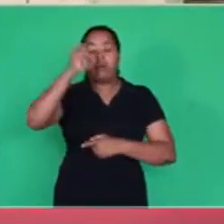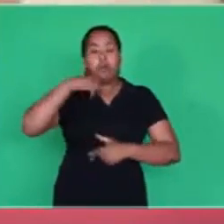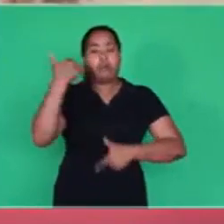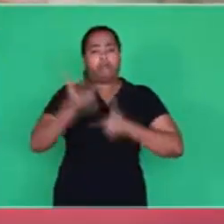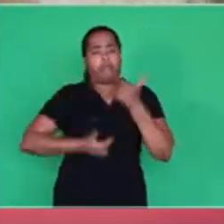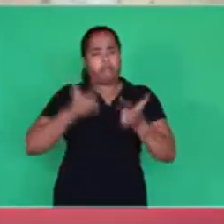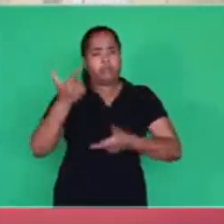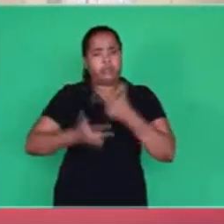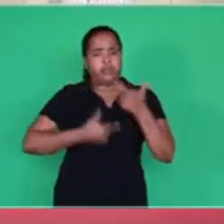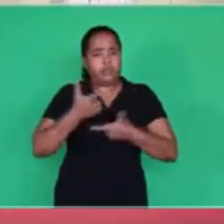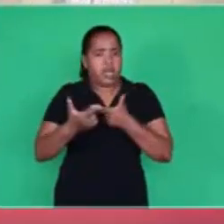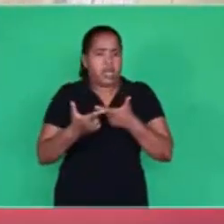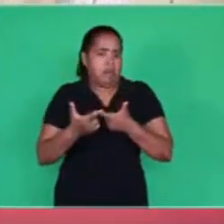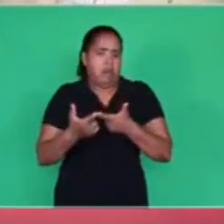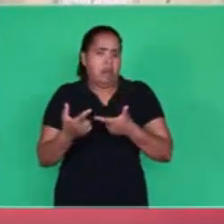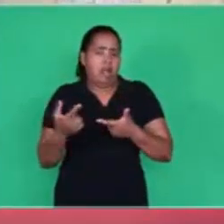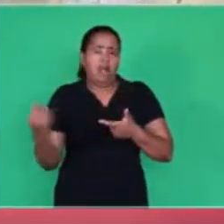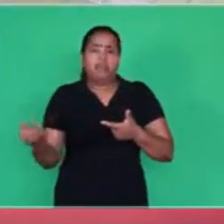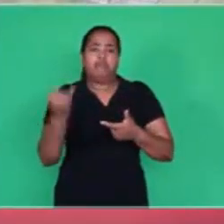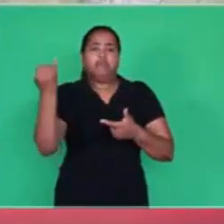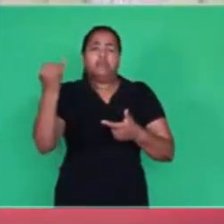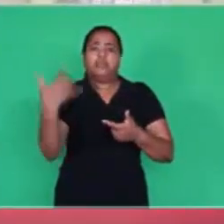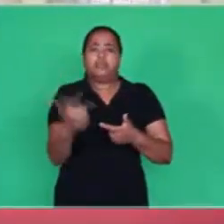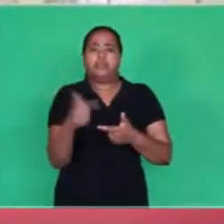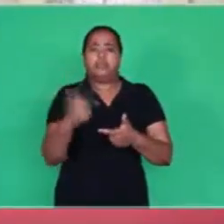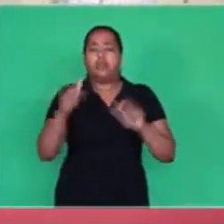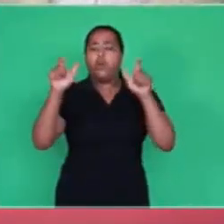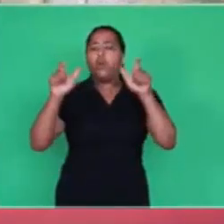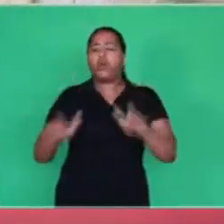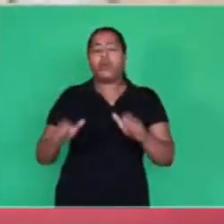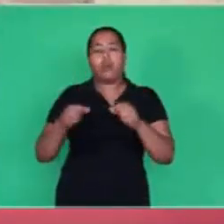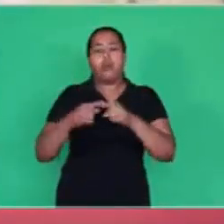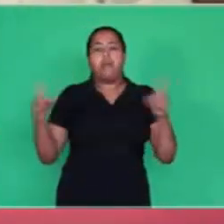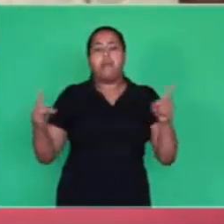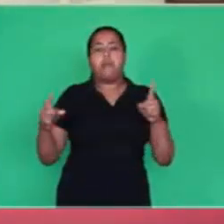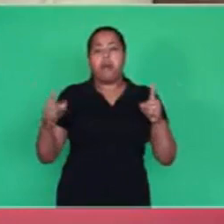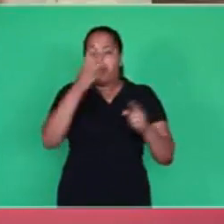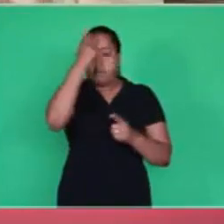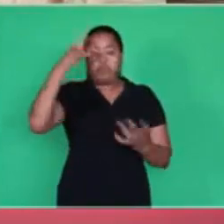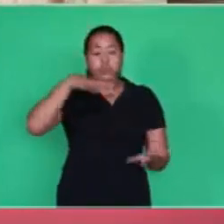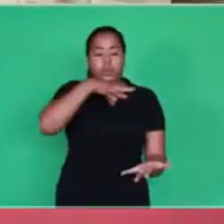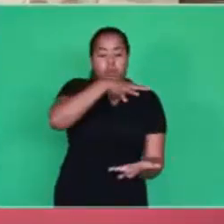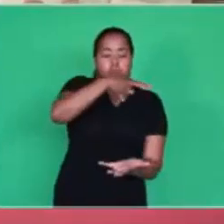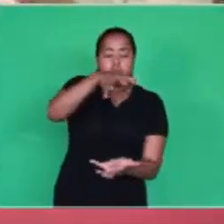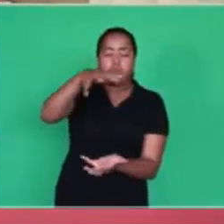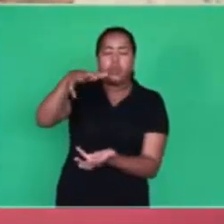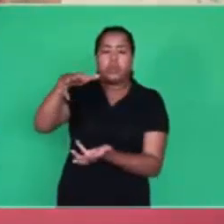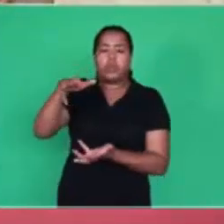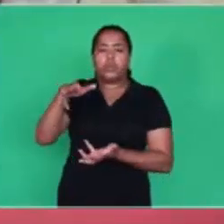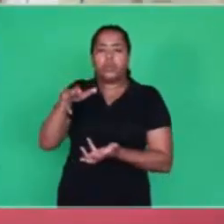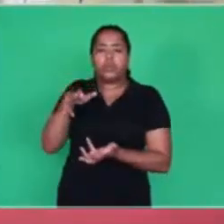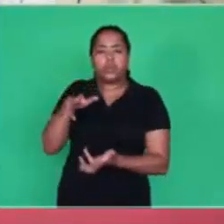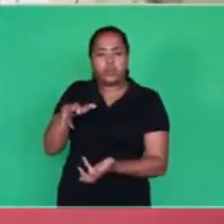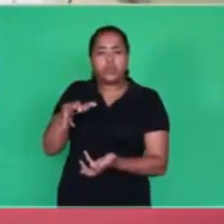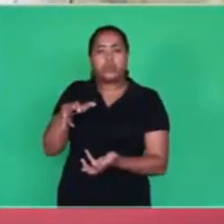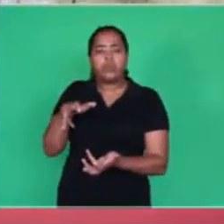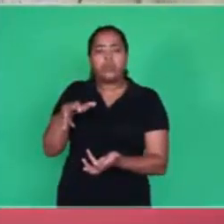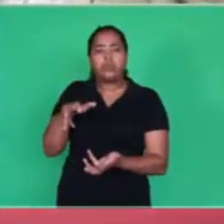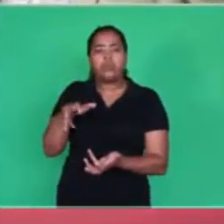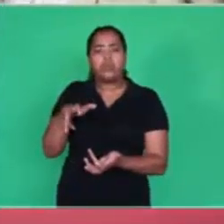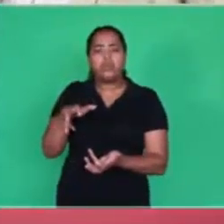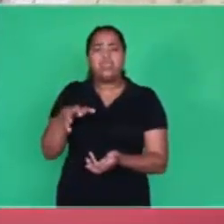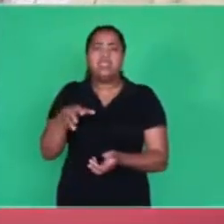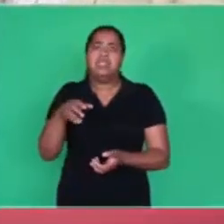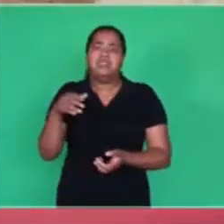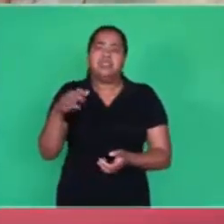Israel. The political aspects are not interesting for us, but these armies